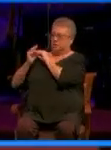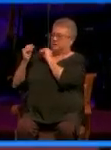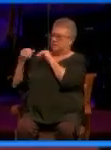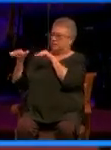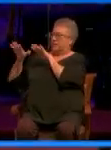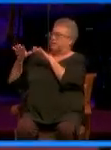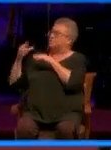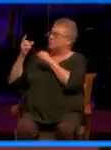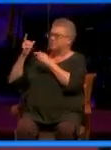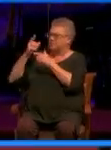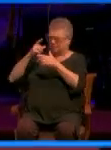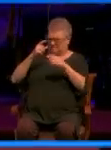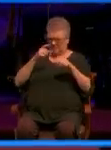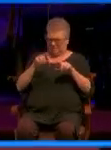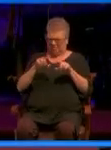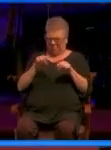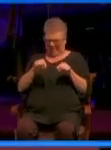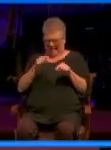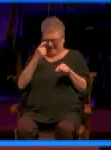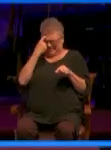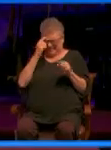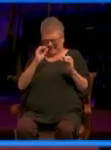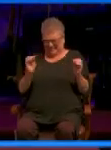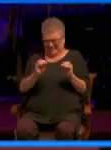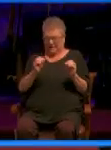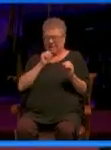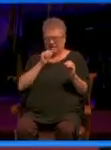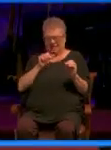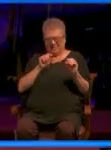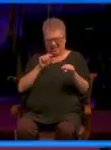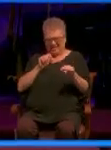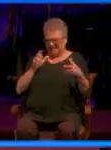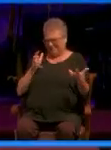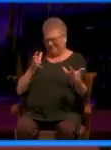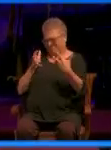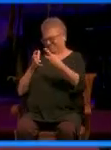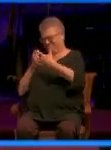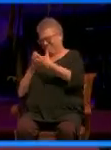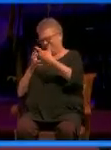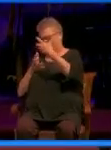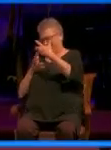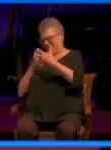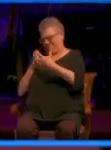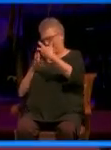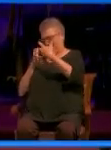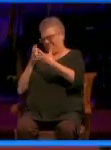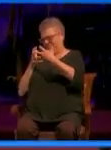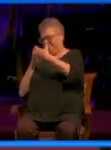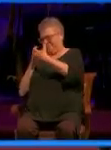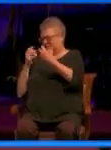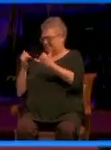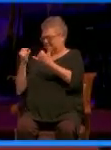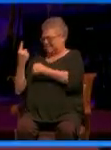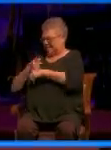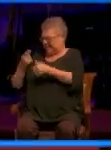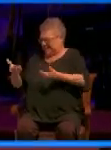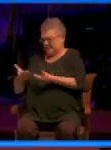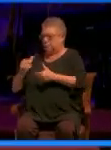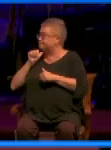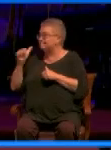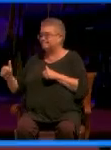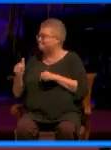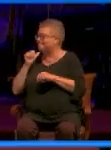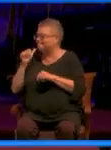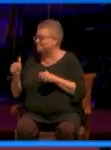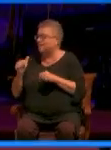make sense are simply because it would not fit in our modern society understanding the culture. But that does